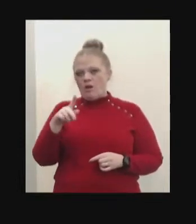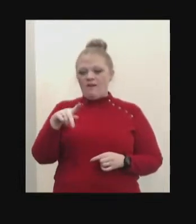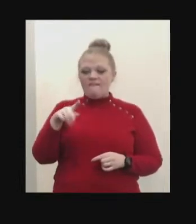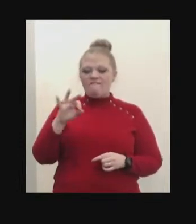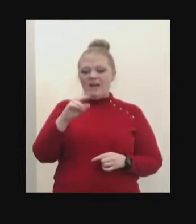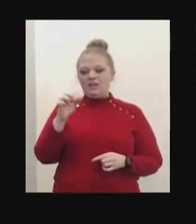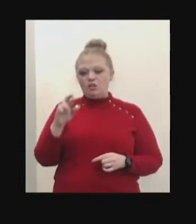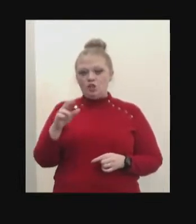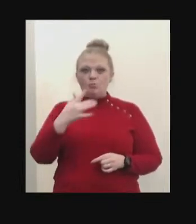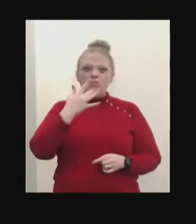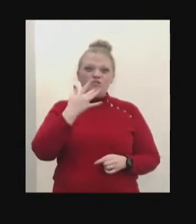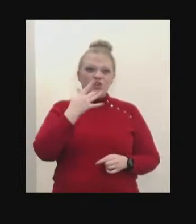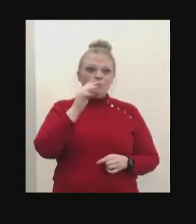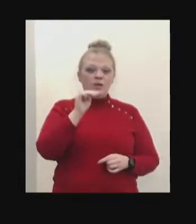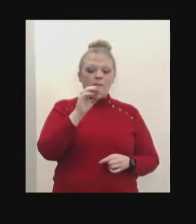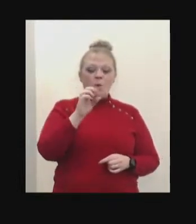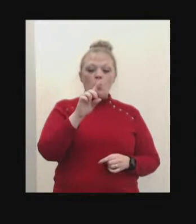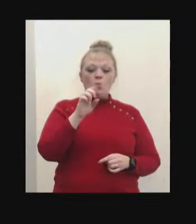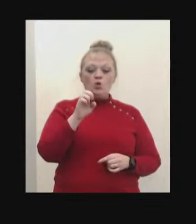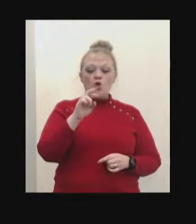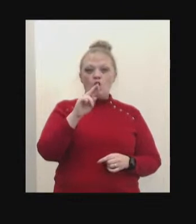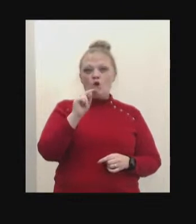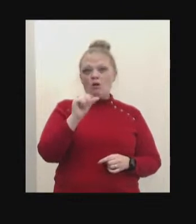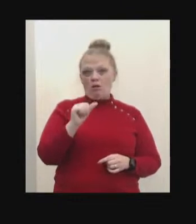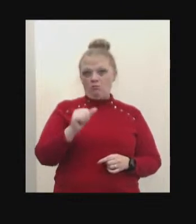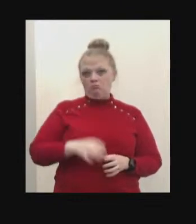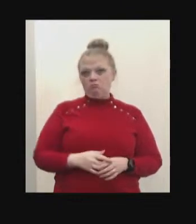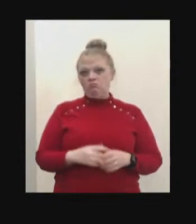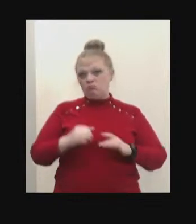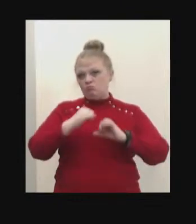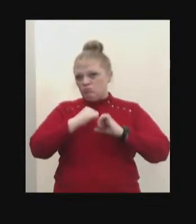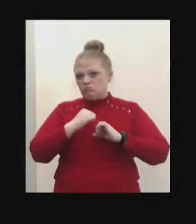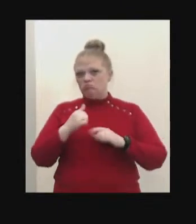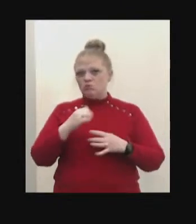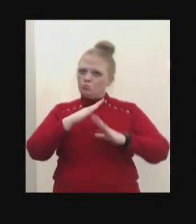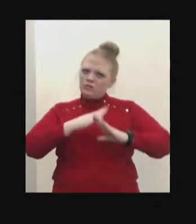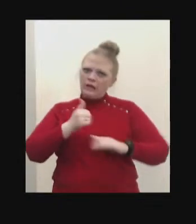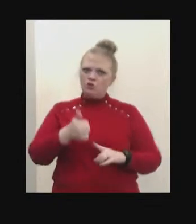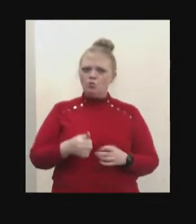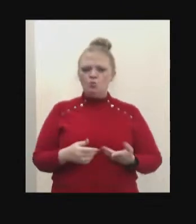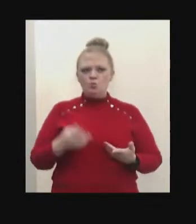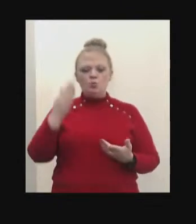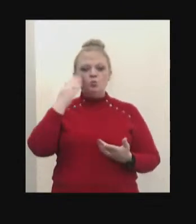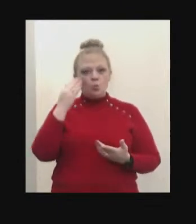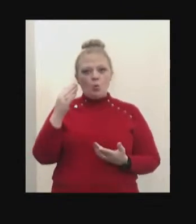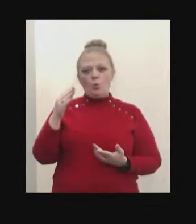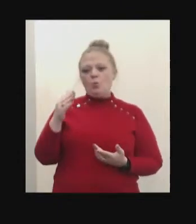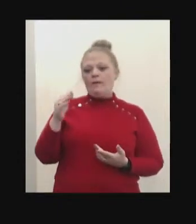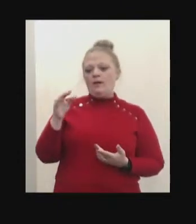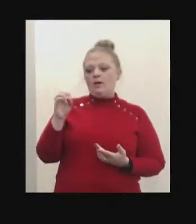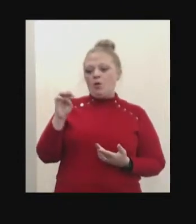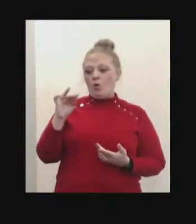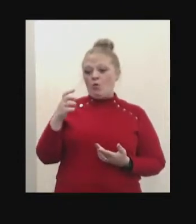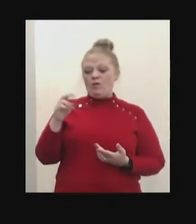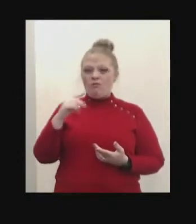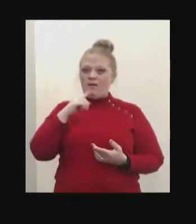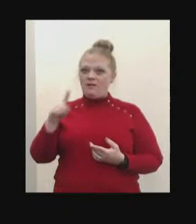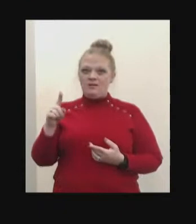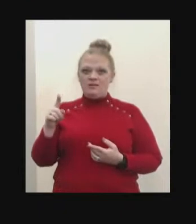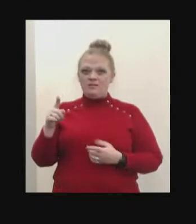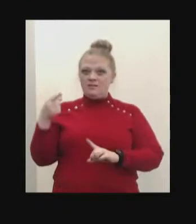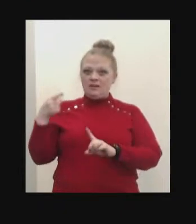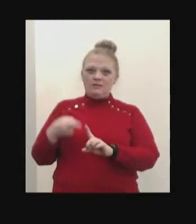Moderna. And that's to protect you, because we know with Omicron becoming the dominant variant across the